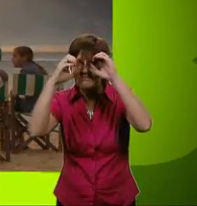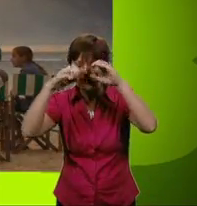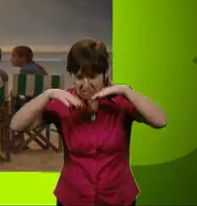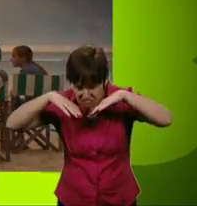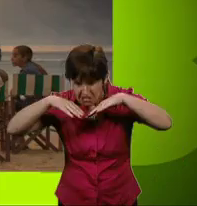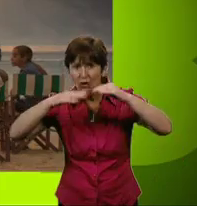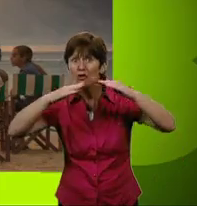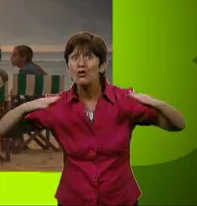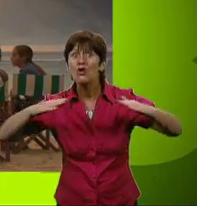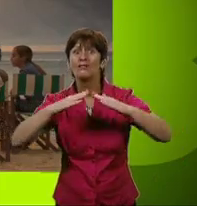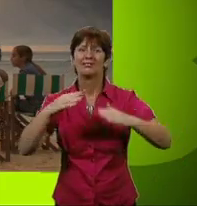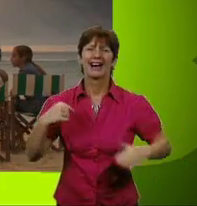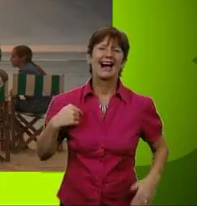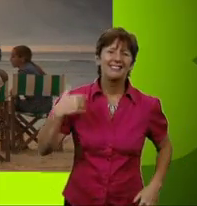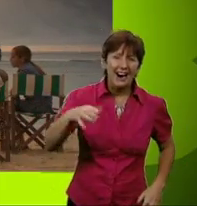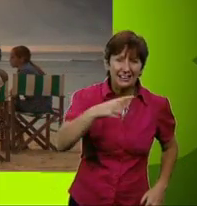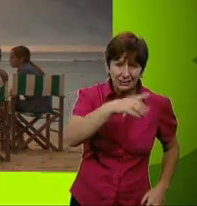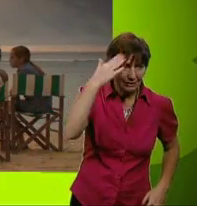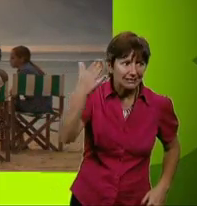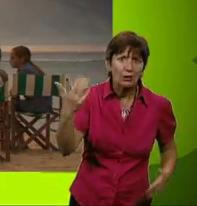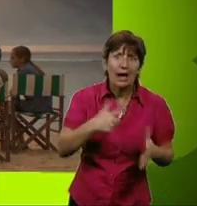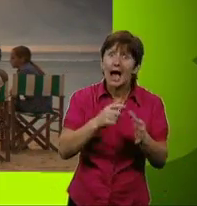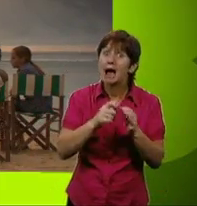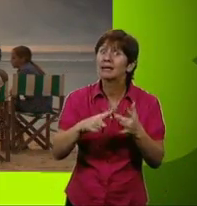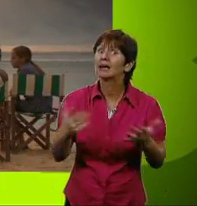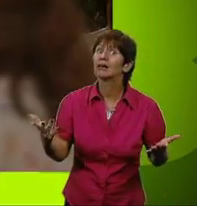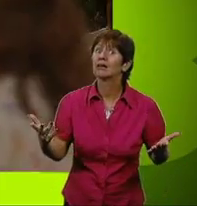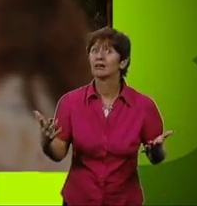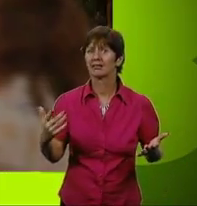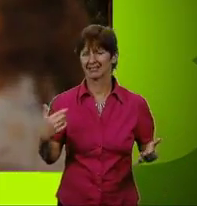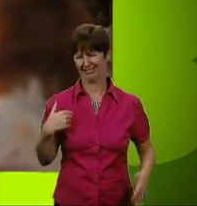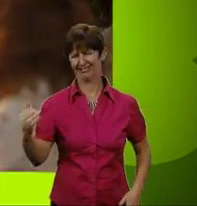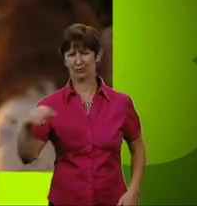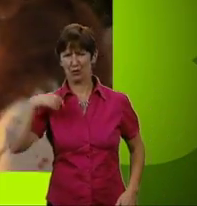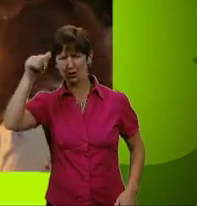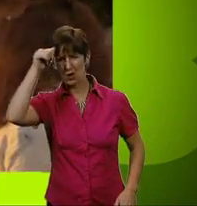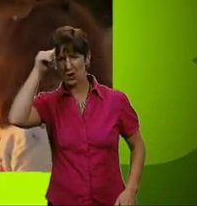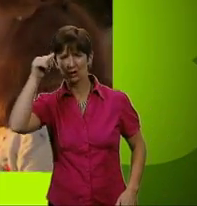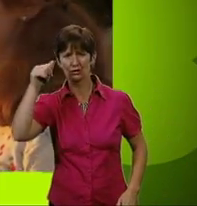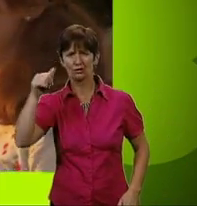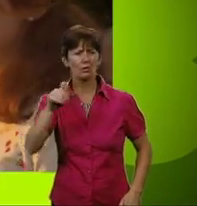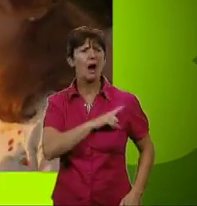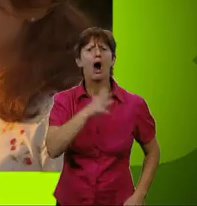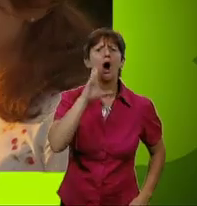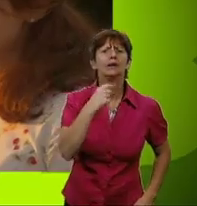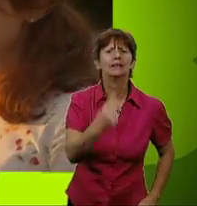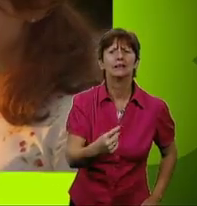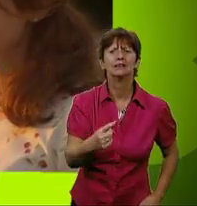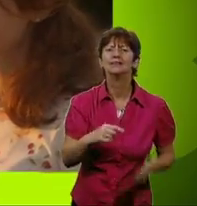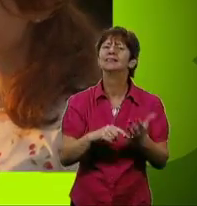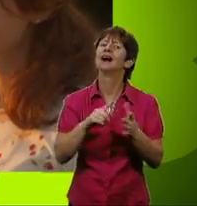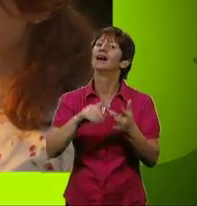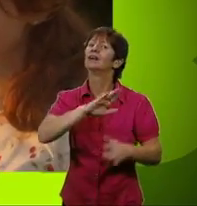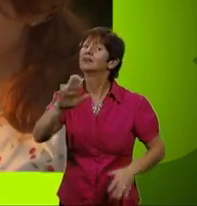If I wasn't on the roof, then you wouldn't have known where Abby was. We so would have. Why do you always say that? Ty, didn't we know where she was?